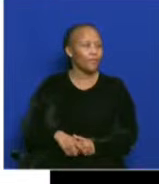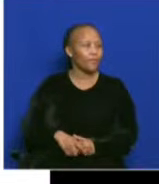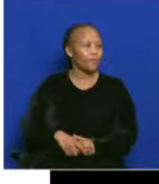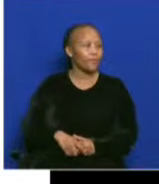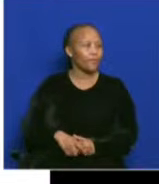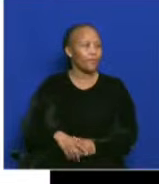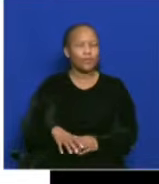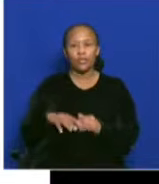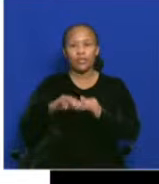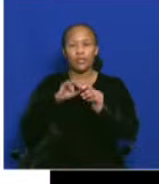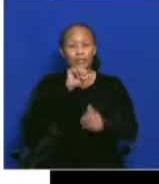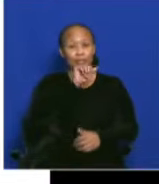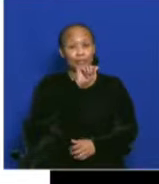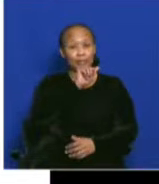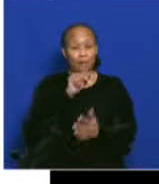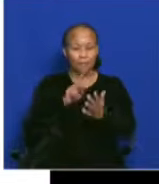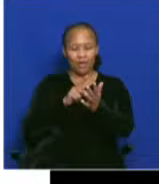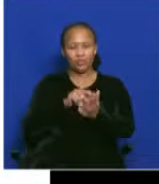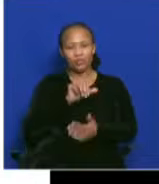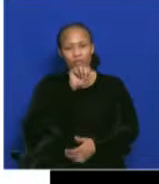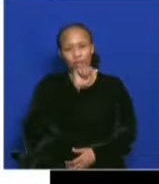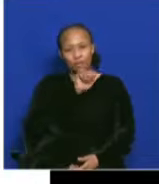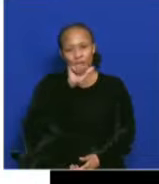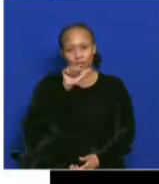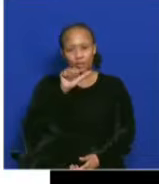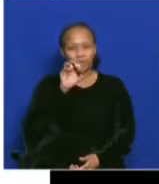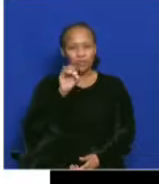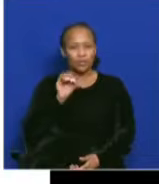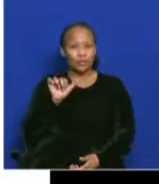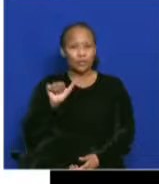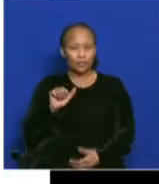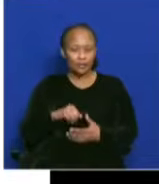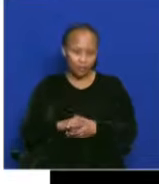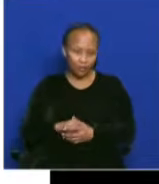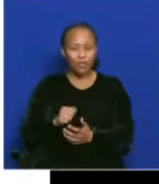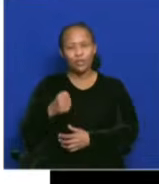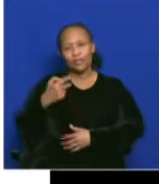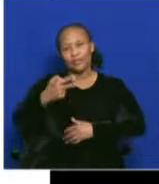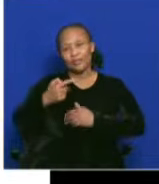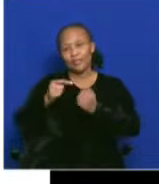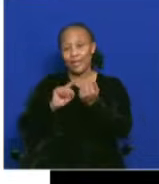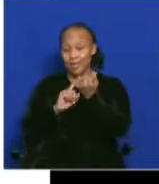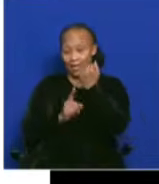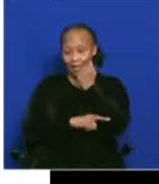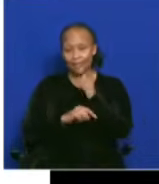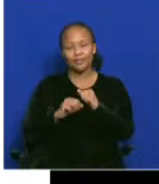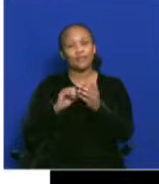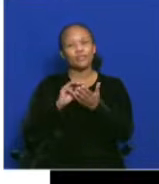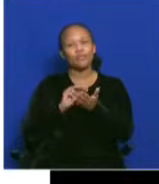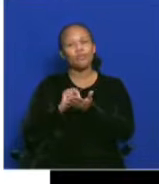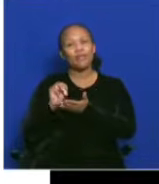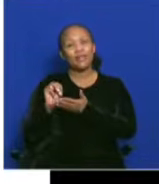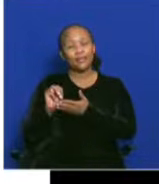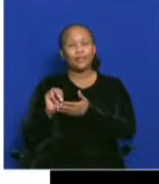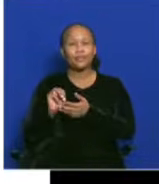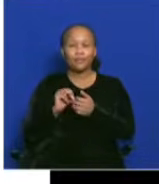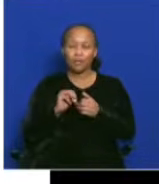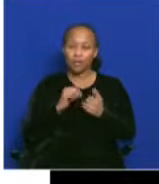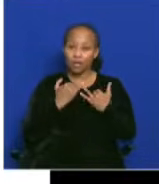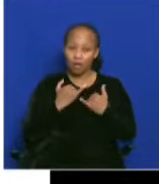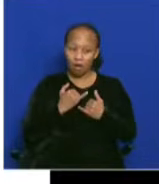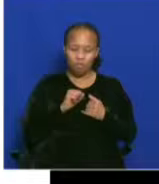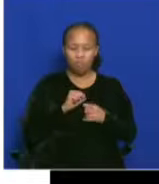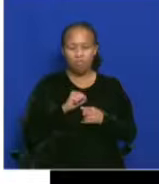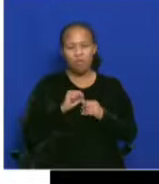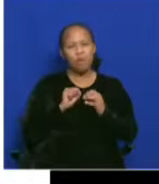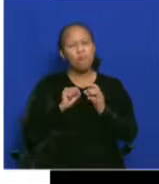6606. So the second last message, the text where it says, he forwards a message from someone. It says,